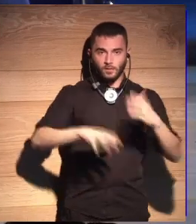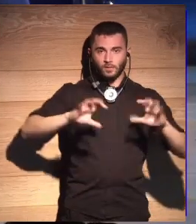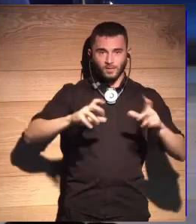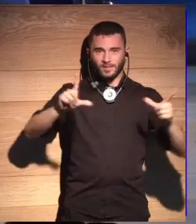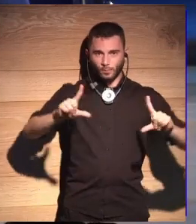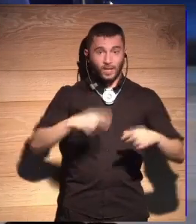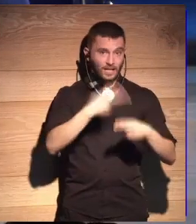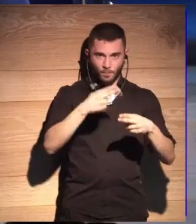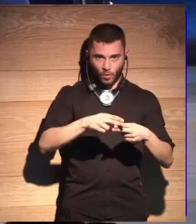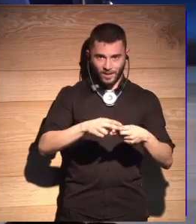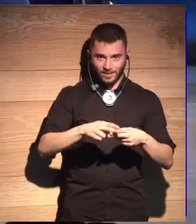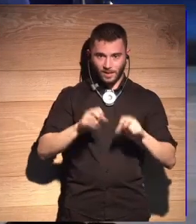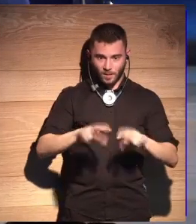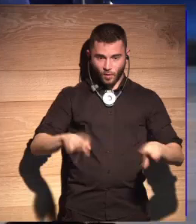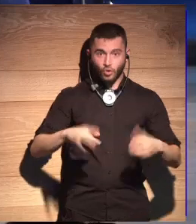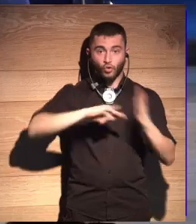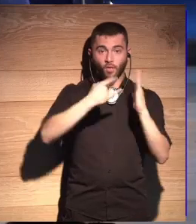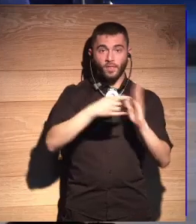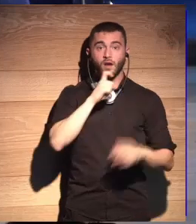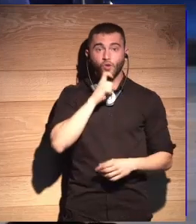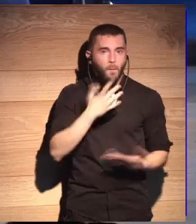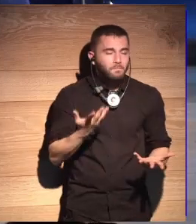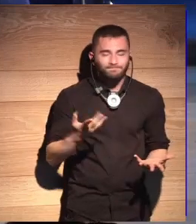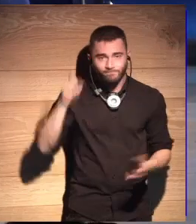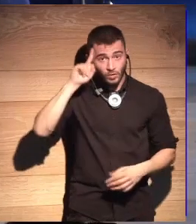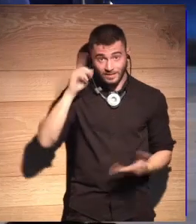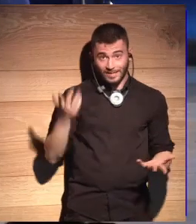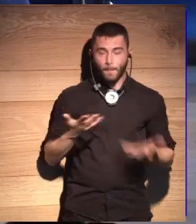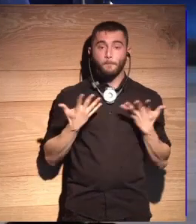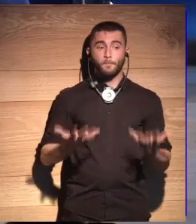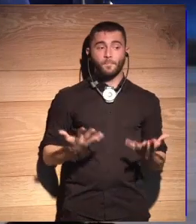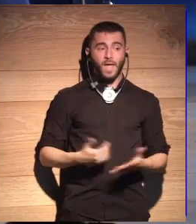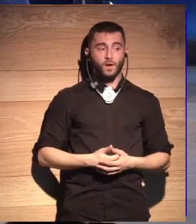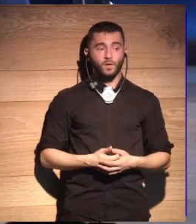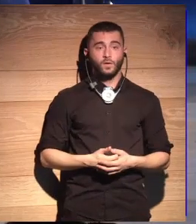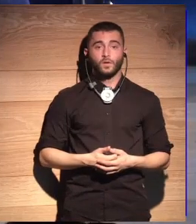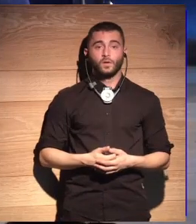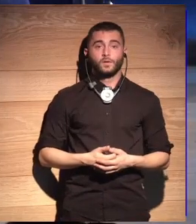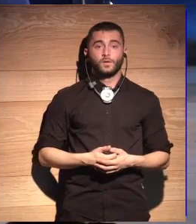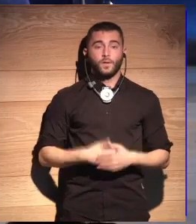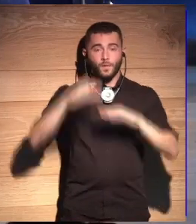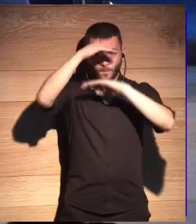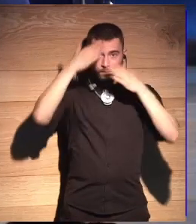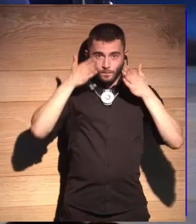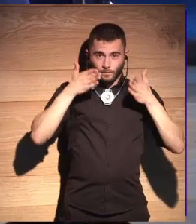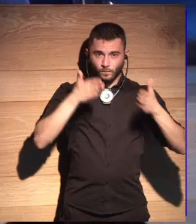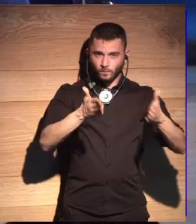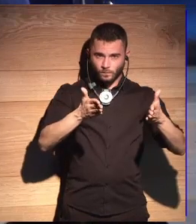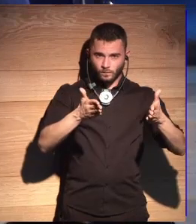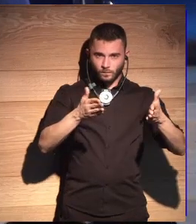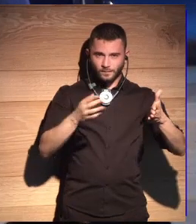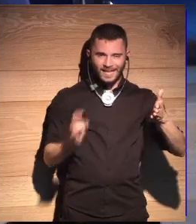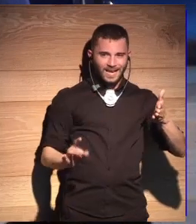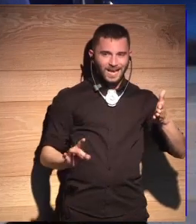repair that is a whole other matter. But at least I think we can't get too focused on the idea that the system